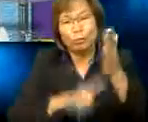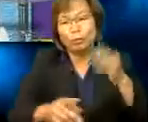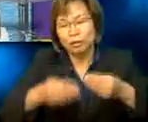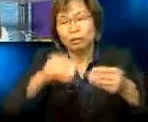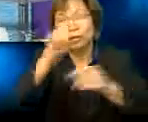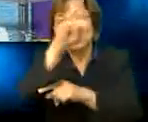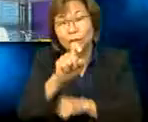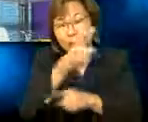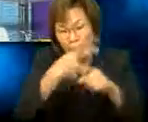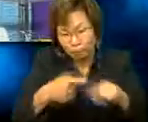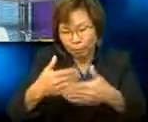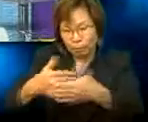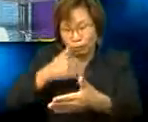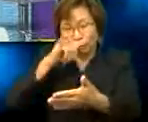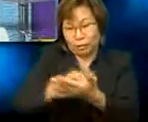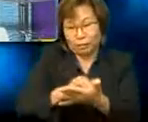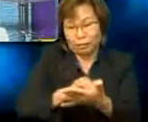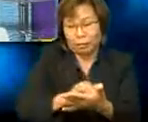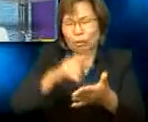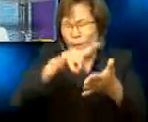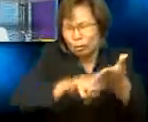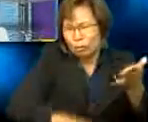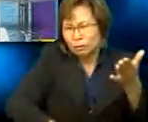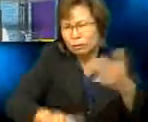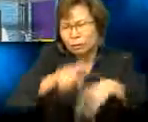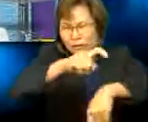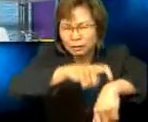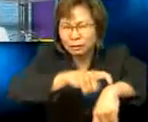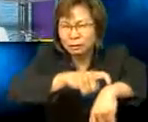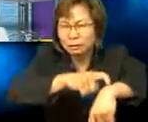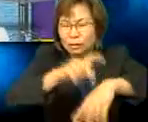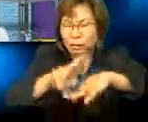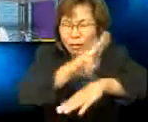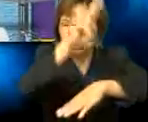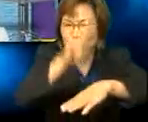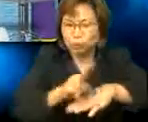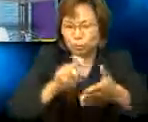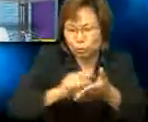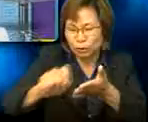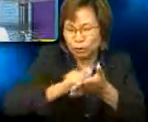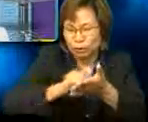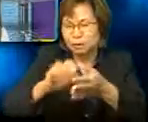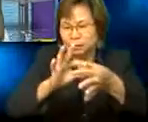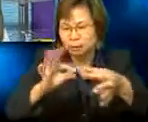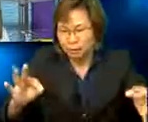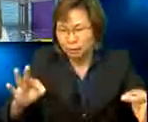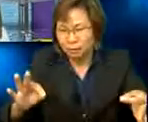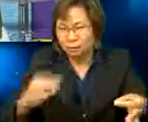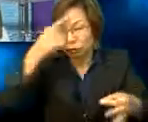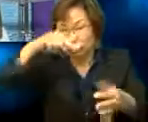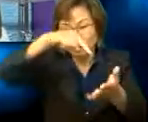question. But before that, what tenses would you be using to write the